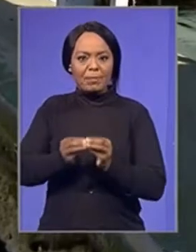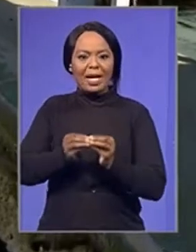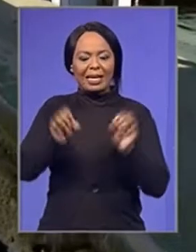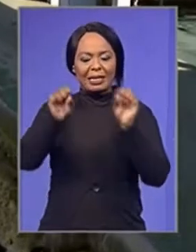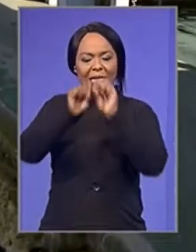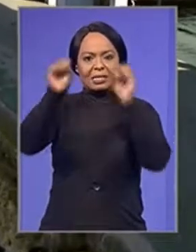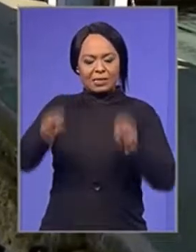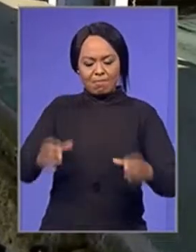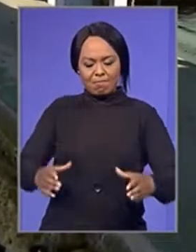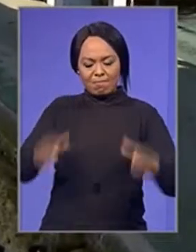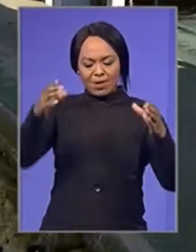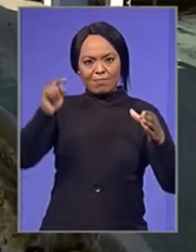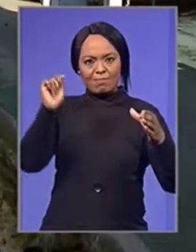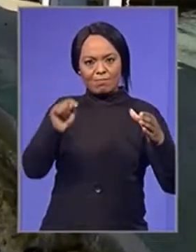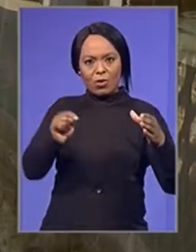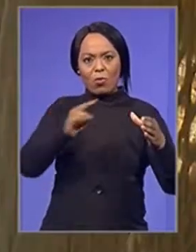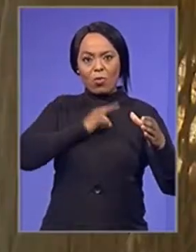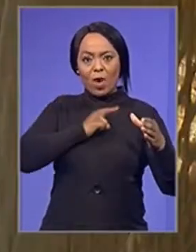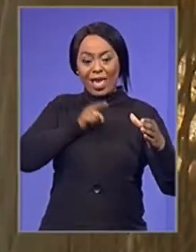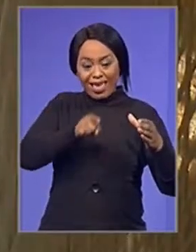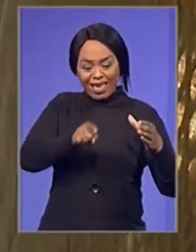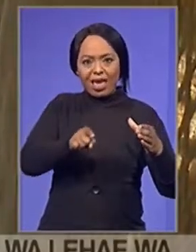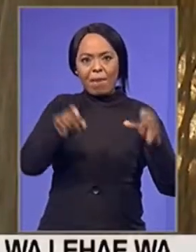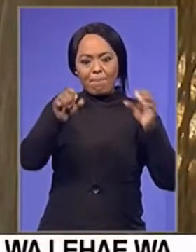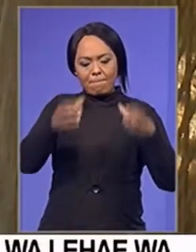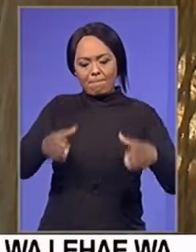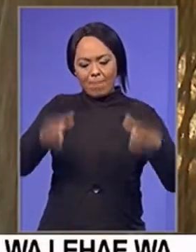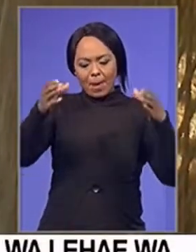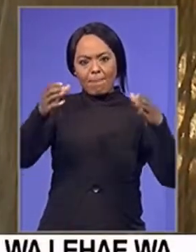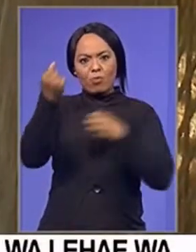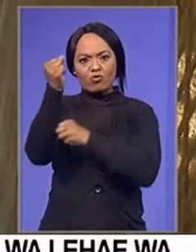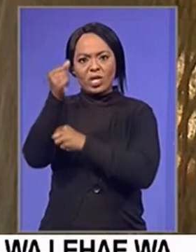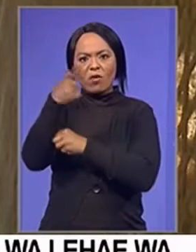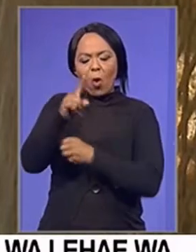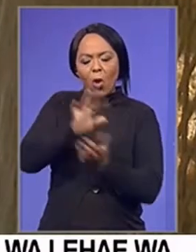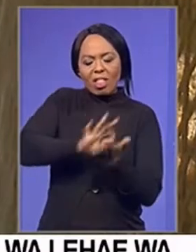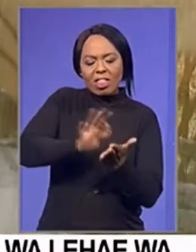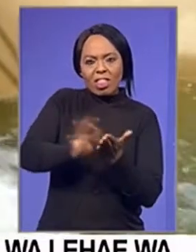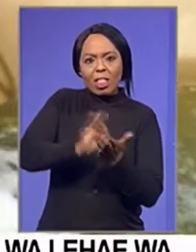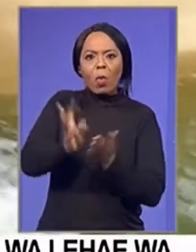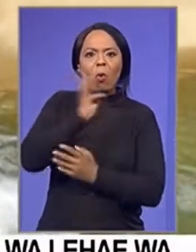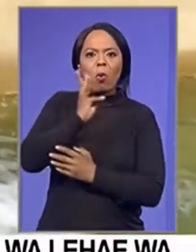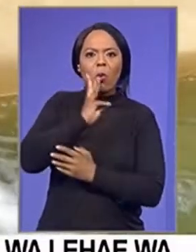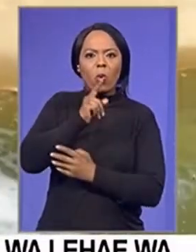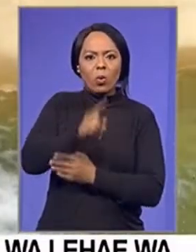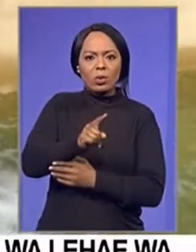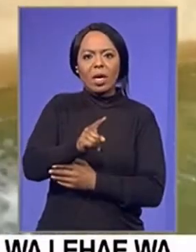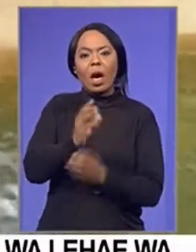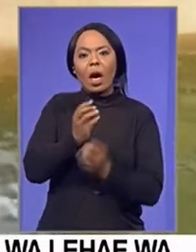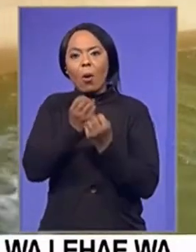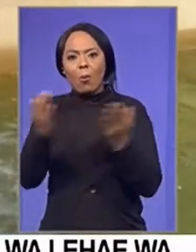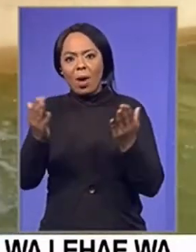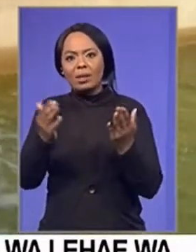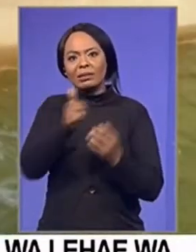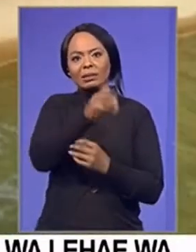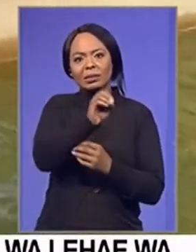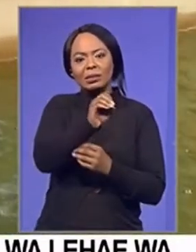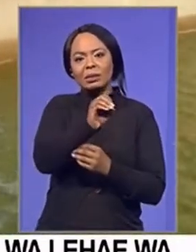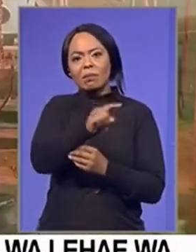tlhabolola polante eno ya go tlhatswa metsi le go oketsa seelo sa metsi go tswa go di-megaliters tsa metsi di le 60 go ya go di